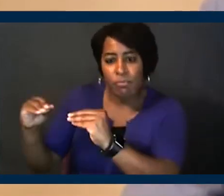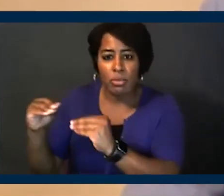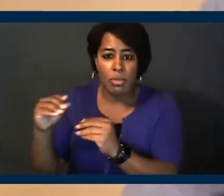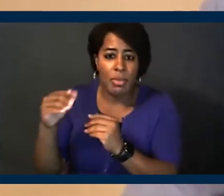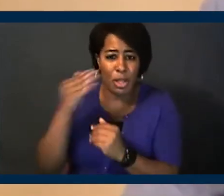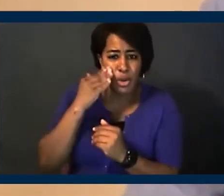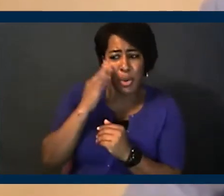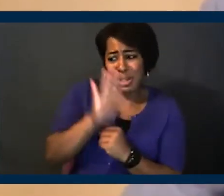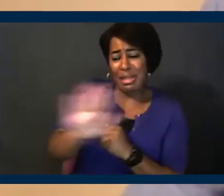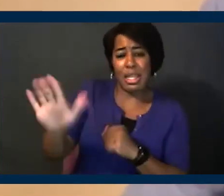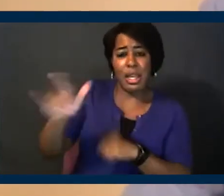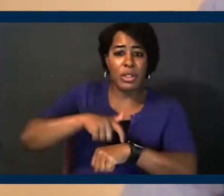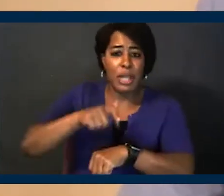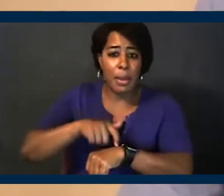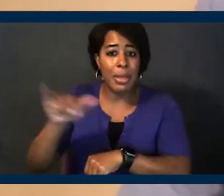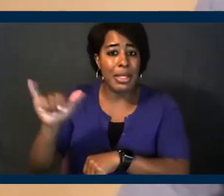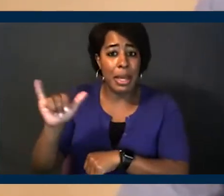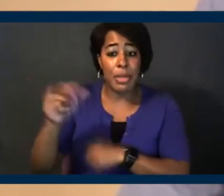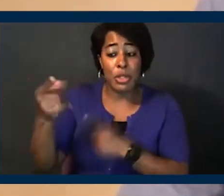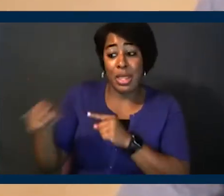time, just like it was when they got elected,